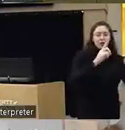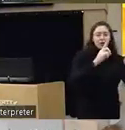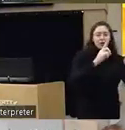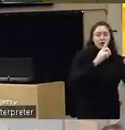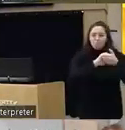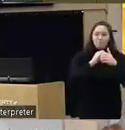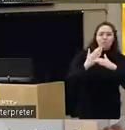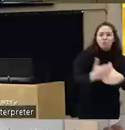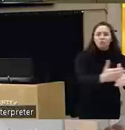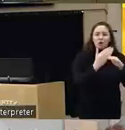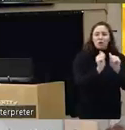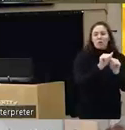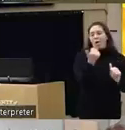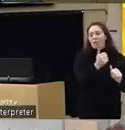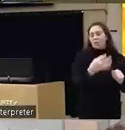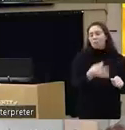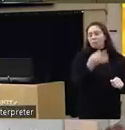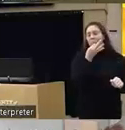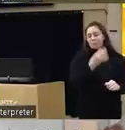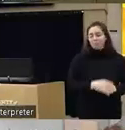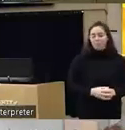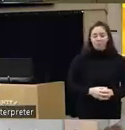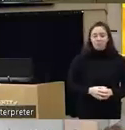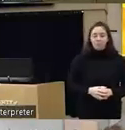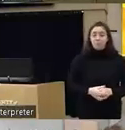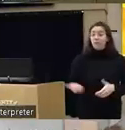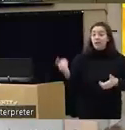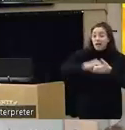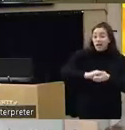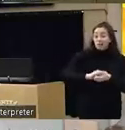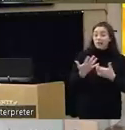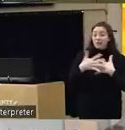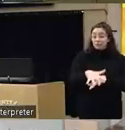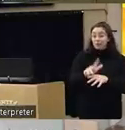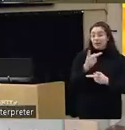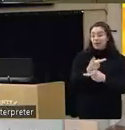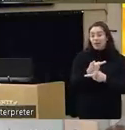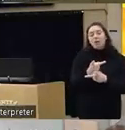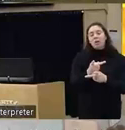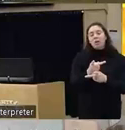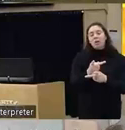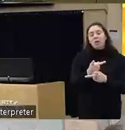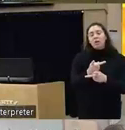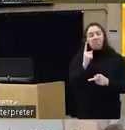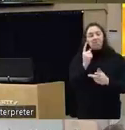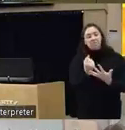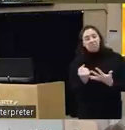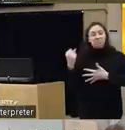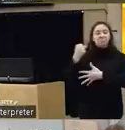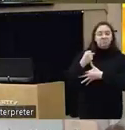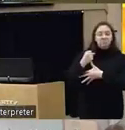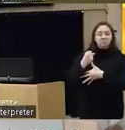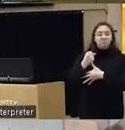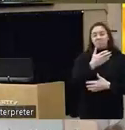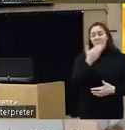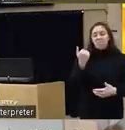even the time to do it. So collaborative and integrative care has really, I think, risen to the top of